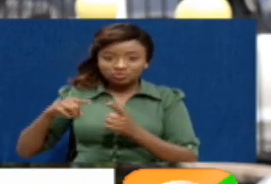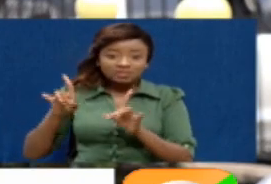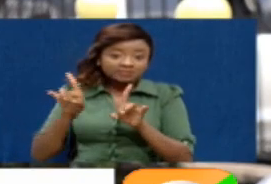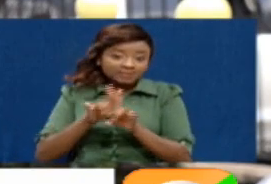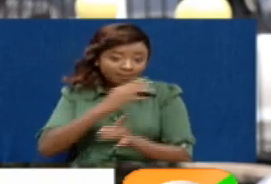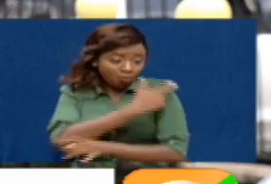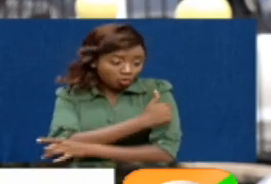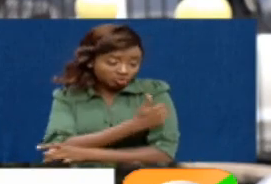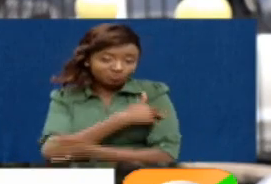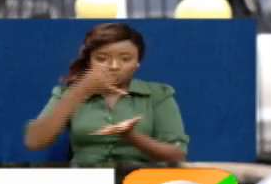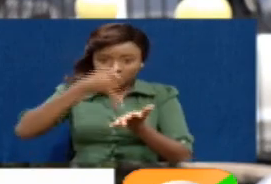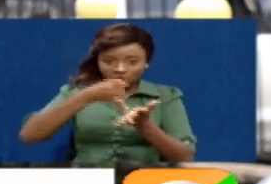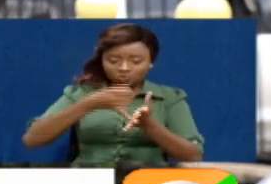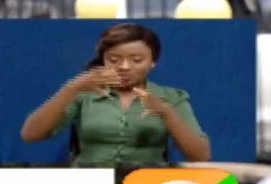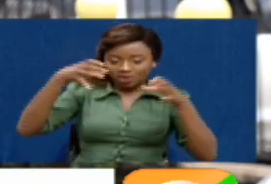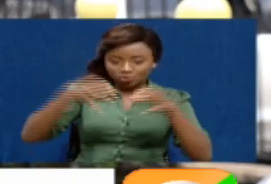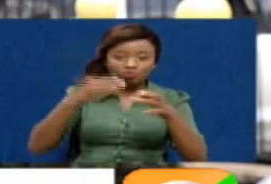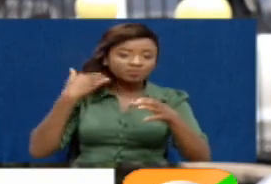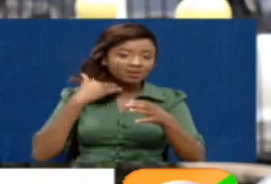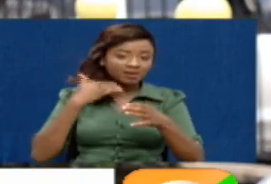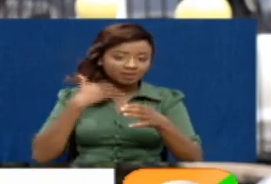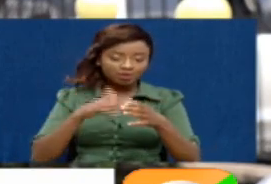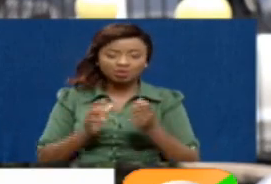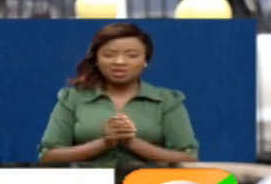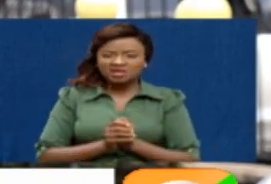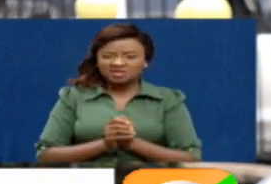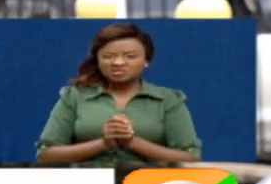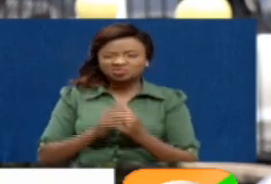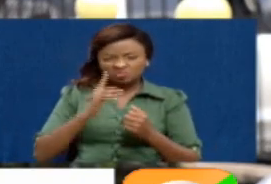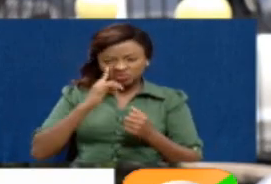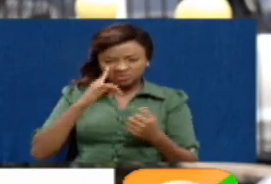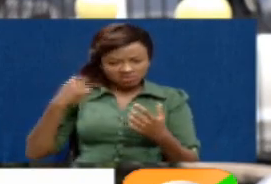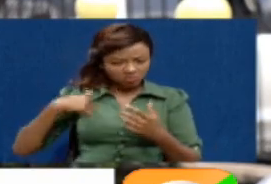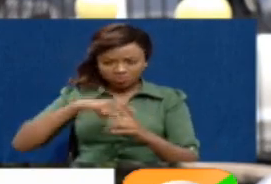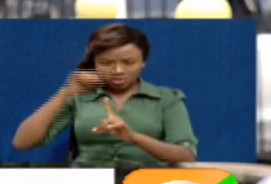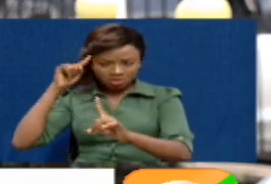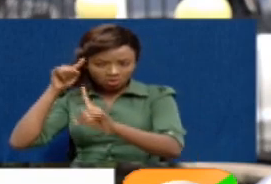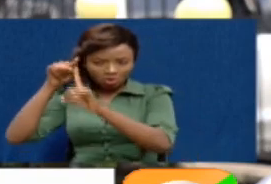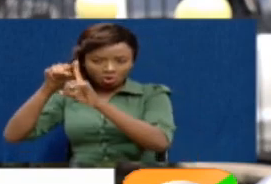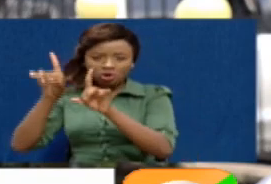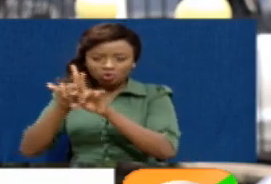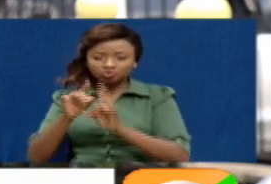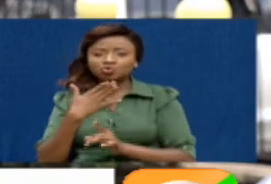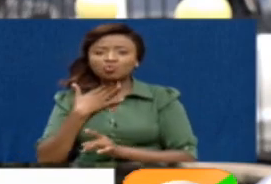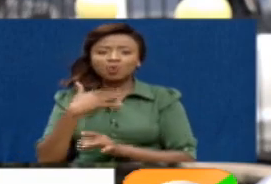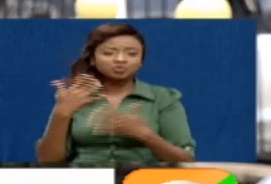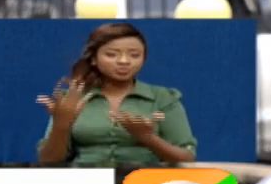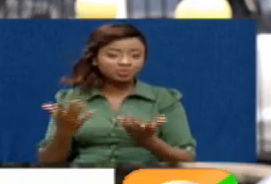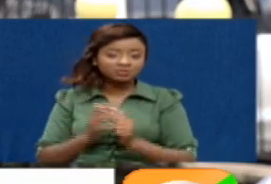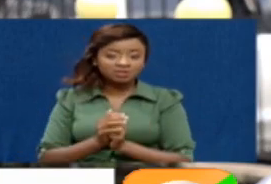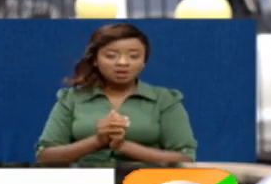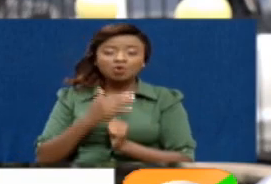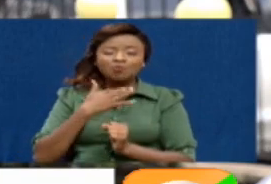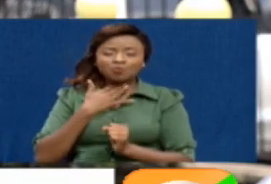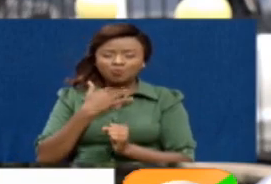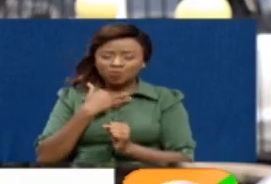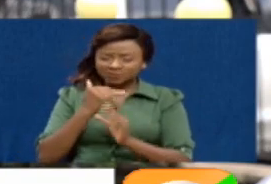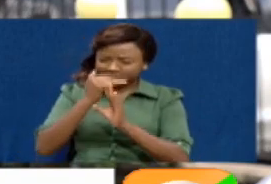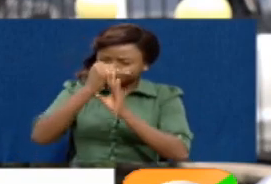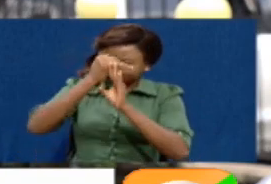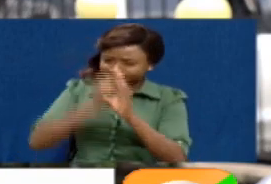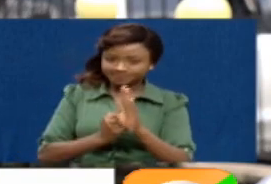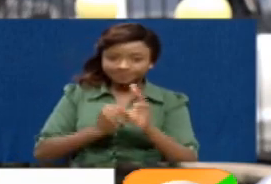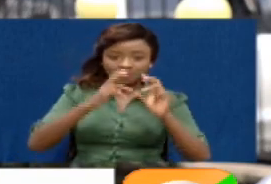hospitals are also involved in that cartel. So what we intend and what we have asked for is a